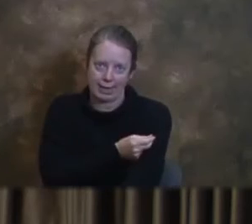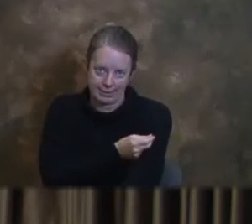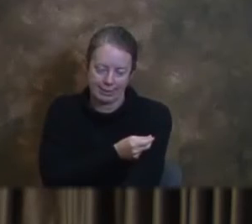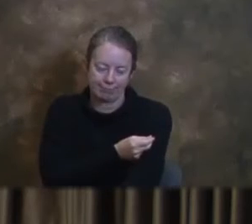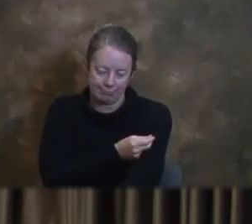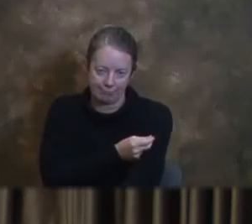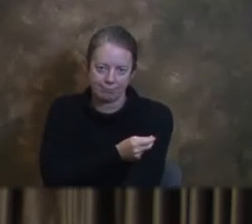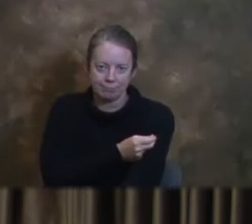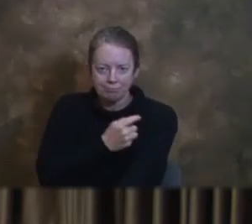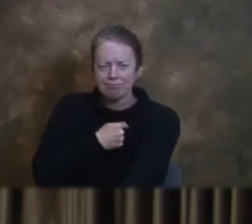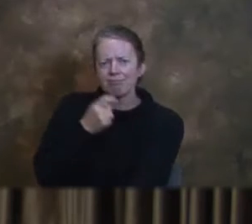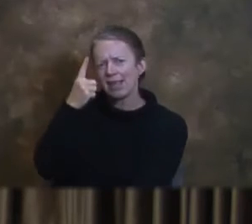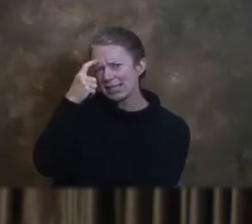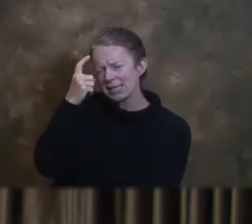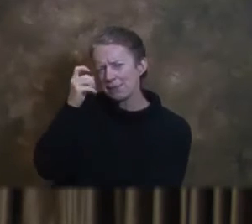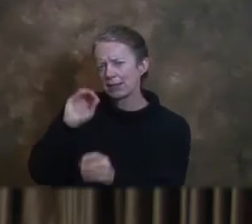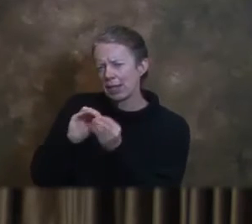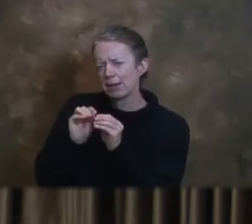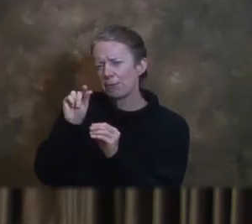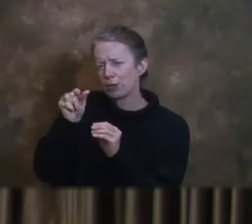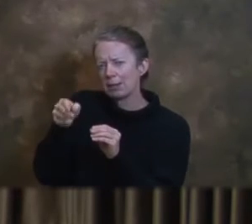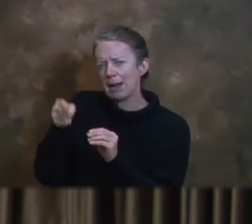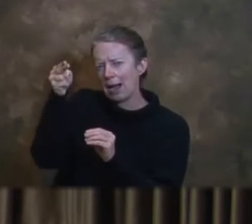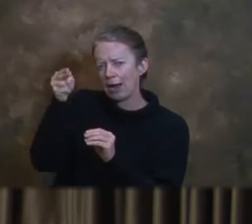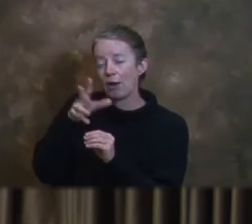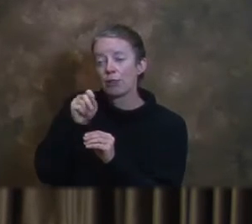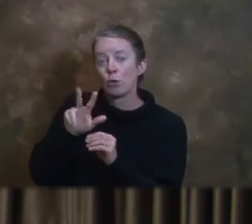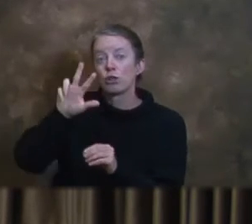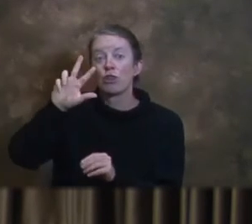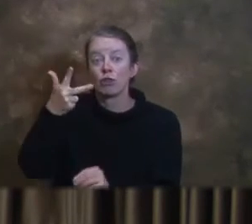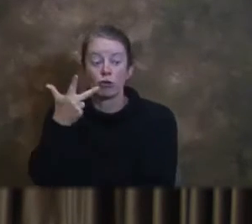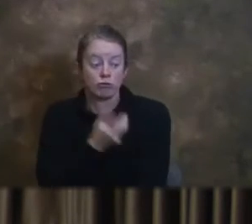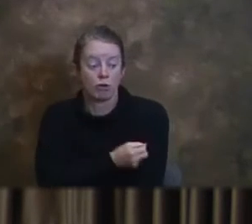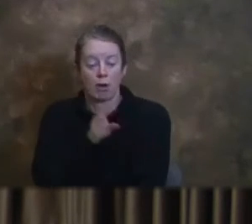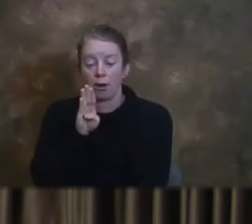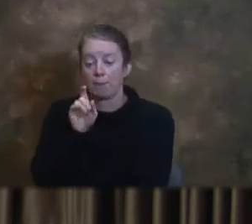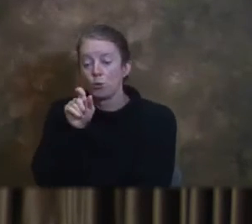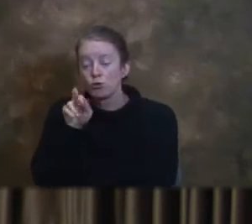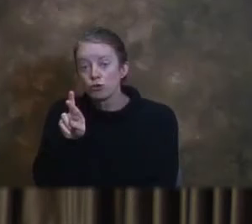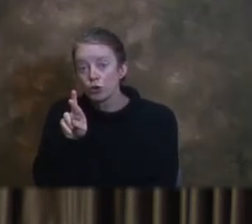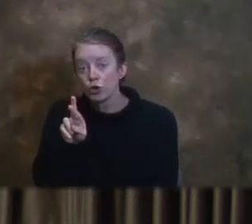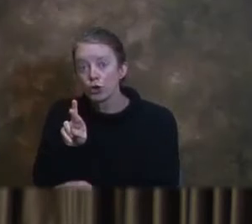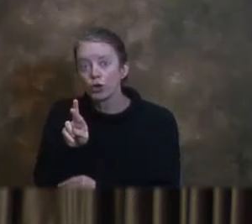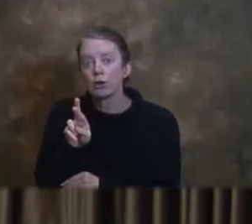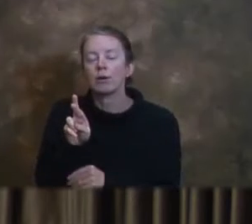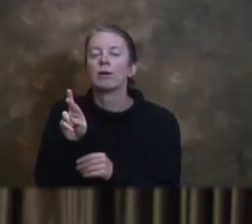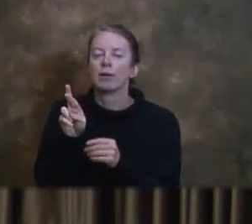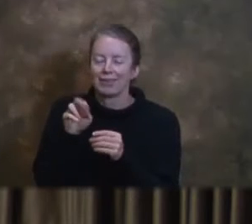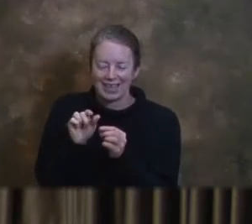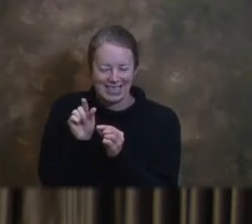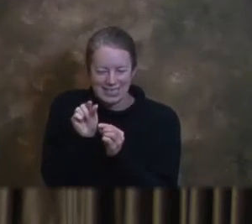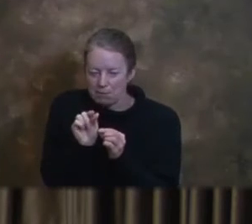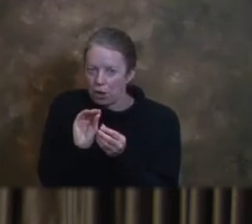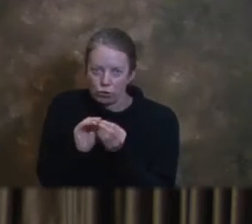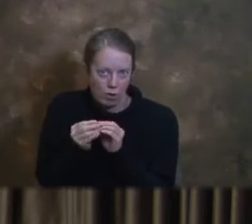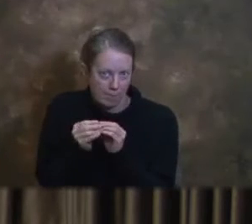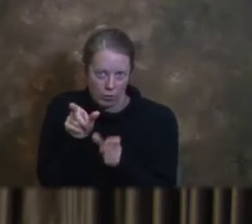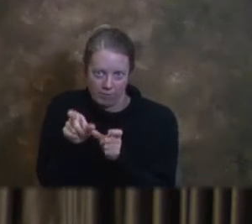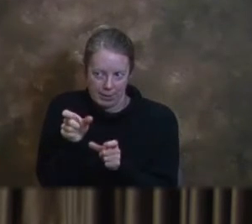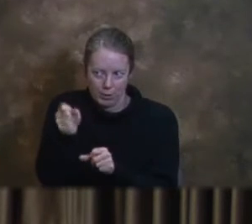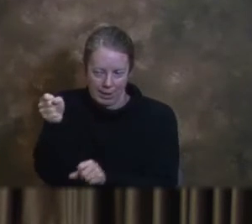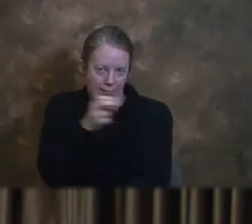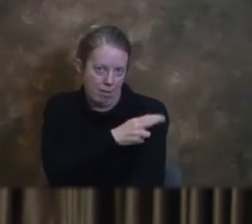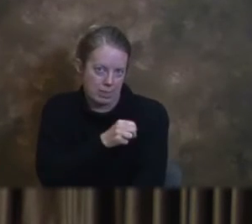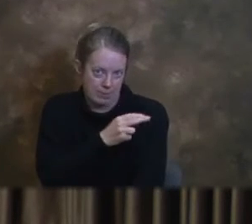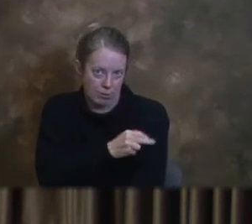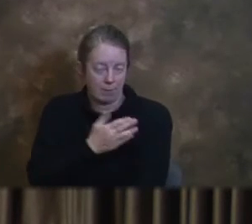suspect that number is a little bit higher, and those who have been boosted comprise an even smaller number of those. So the point there